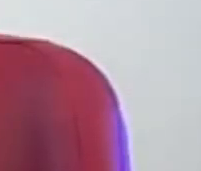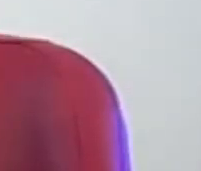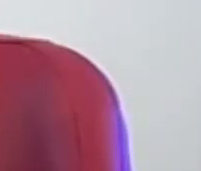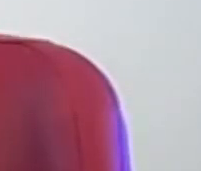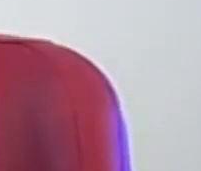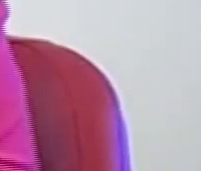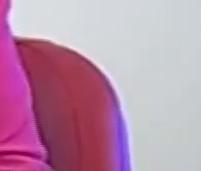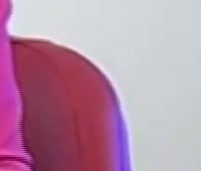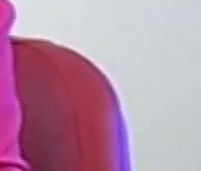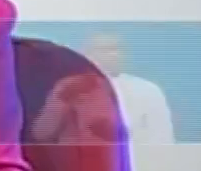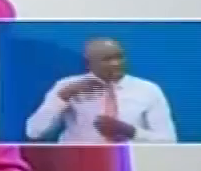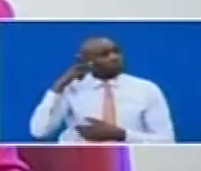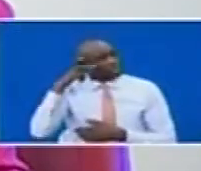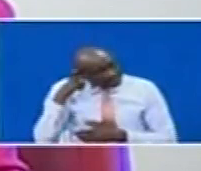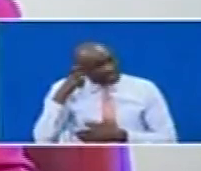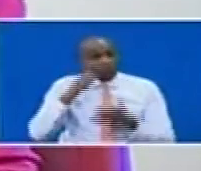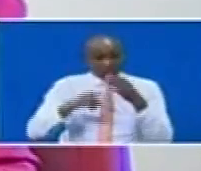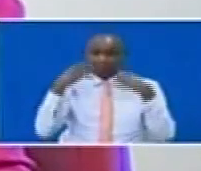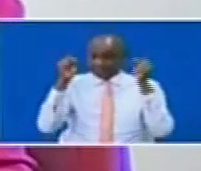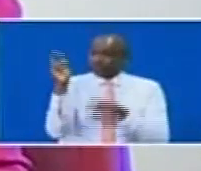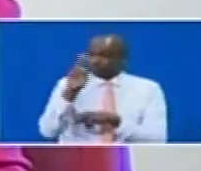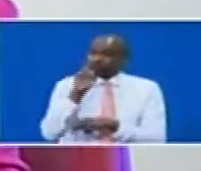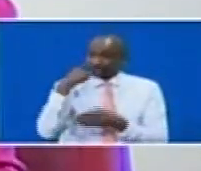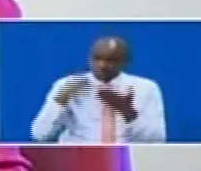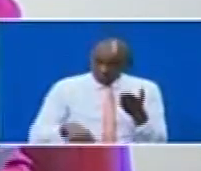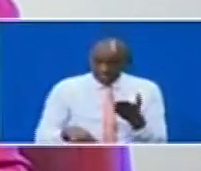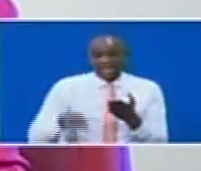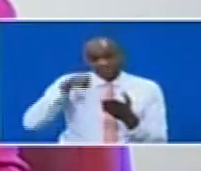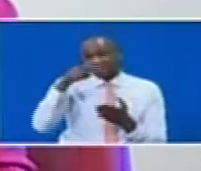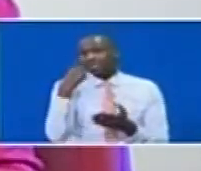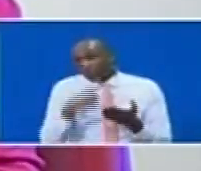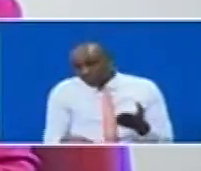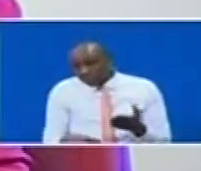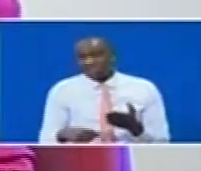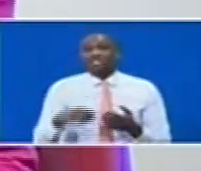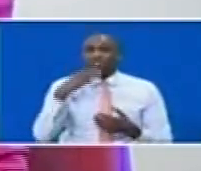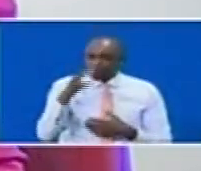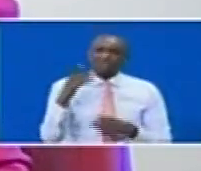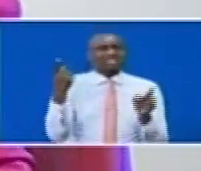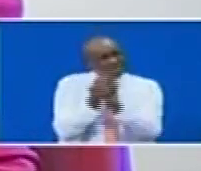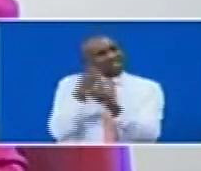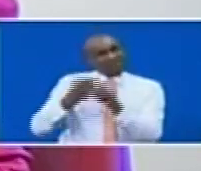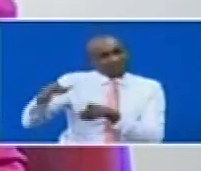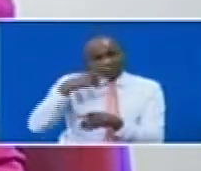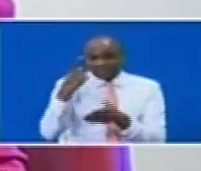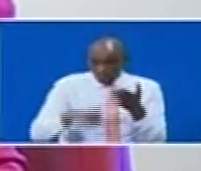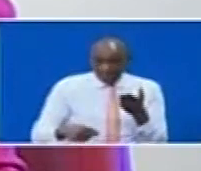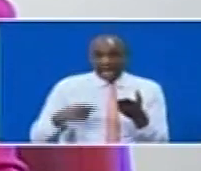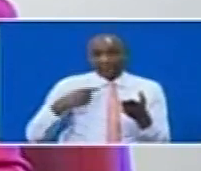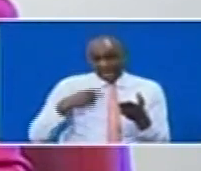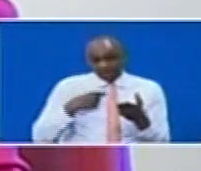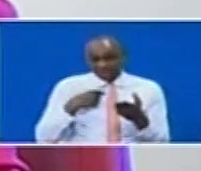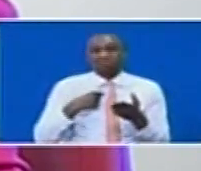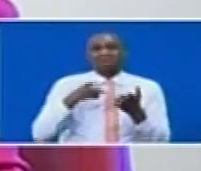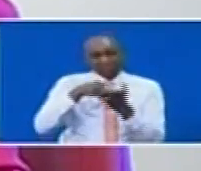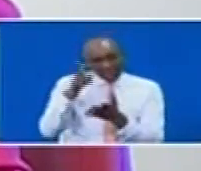before we go to what 2 billion shillings can do. Now, he has, like we said, spoken on various occasions about the high wage bill and about